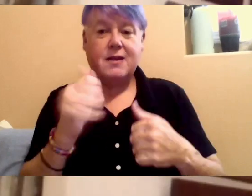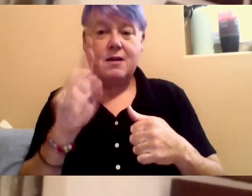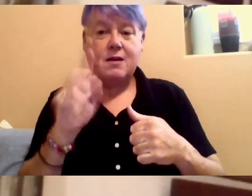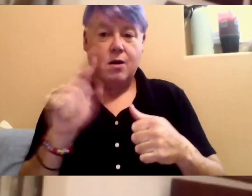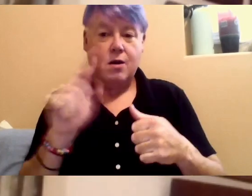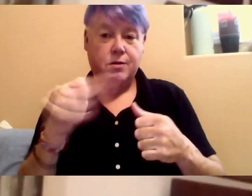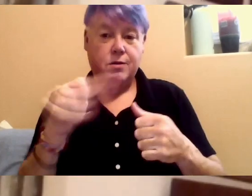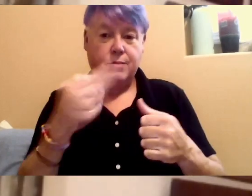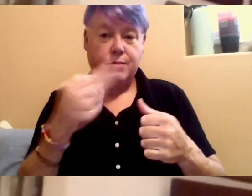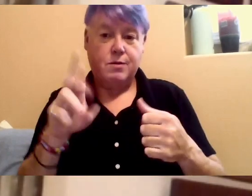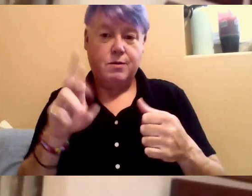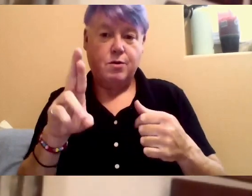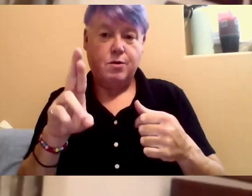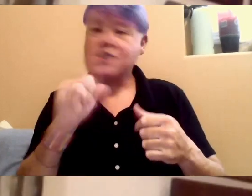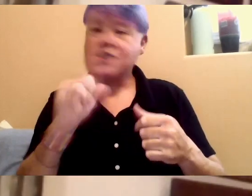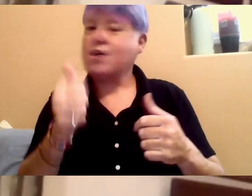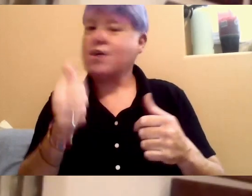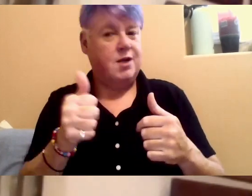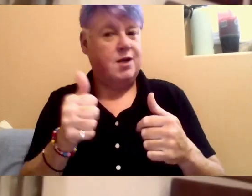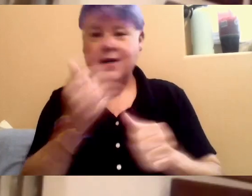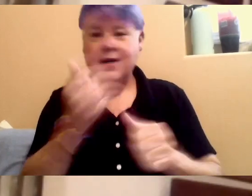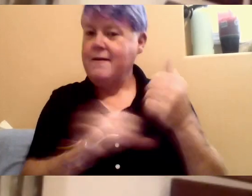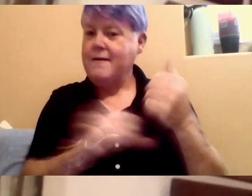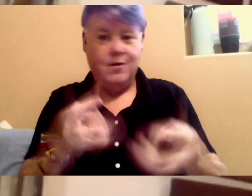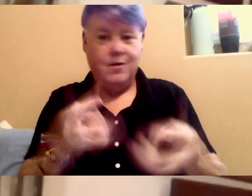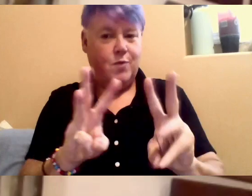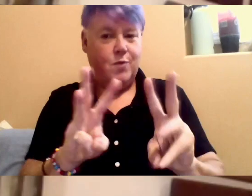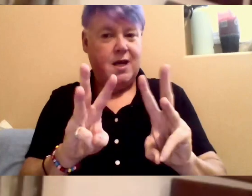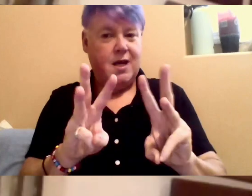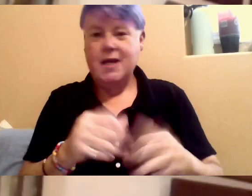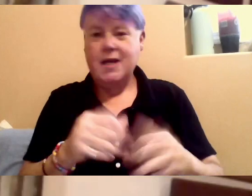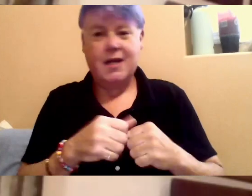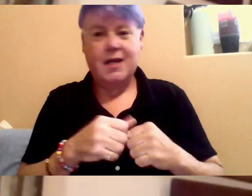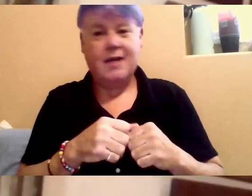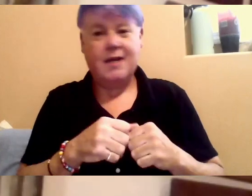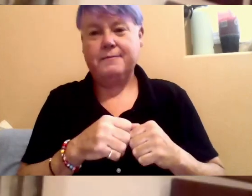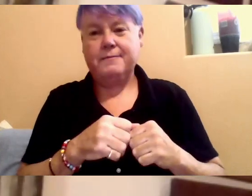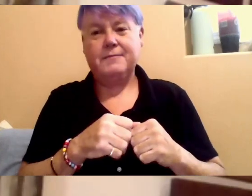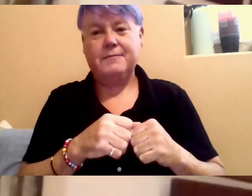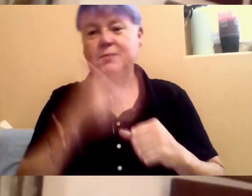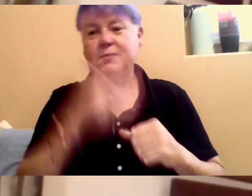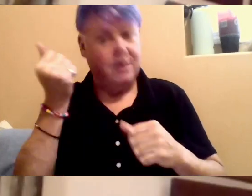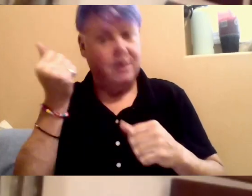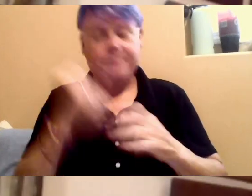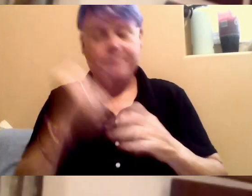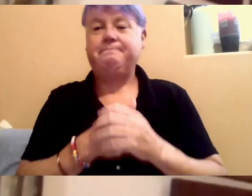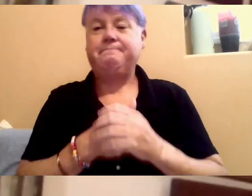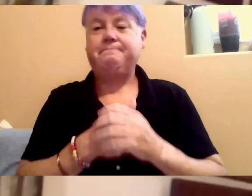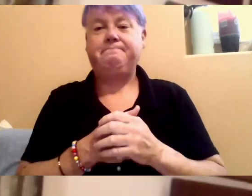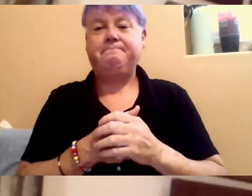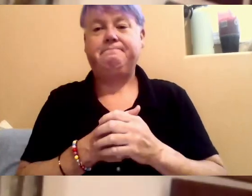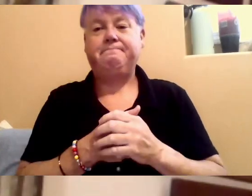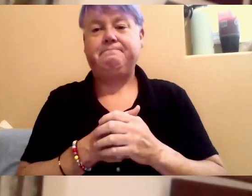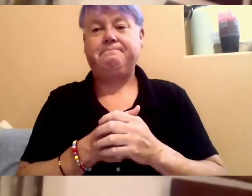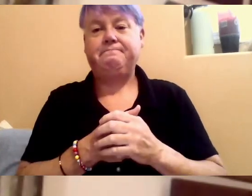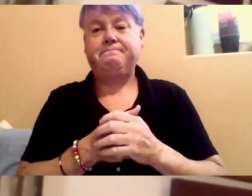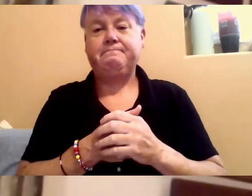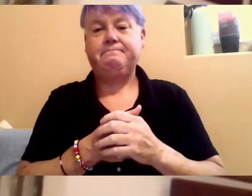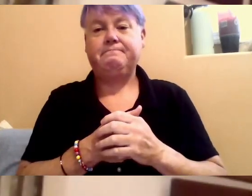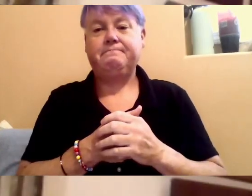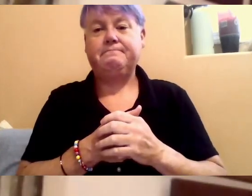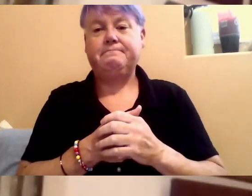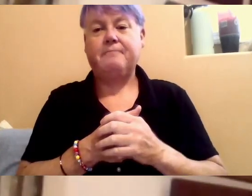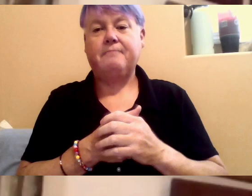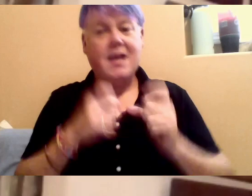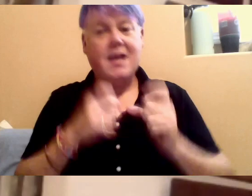in every way, he has Arthur beat hands down. And I gave